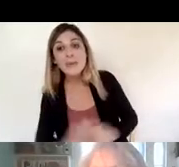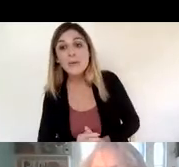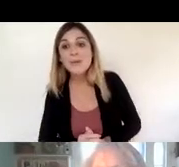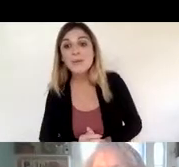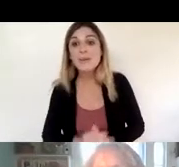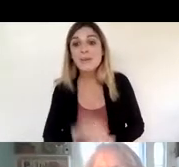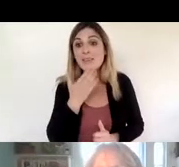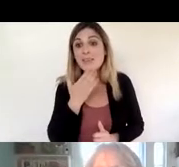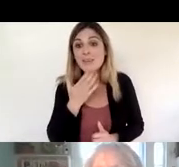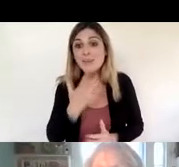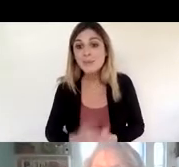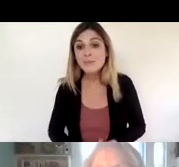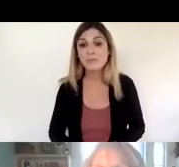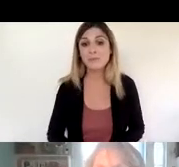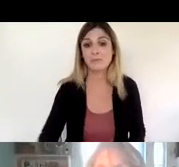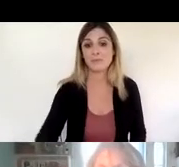yeah.